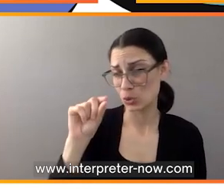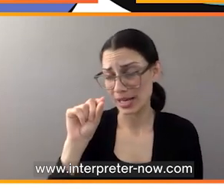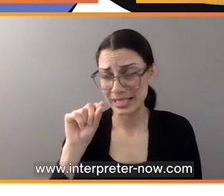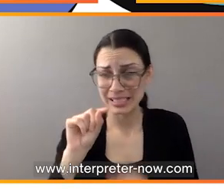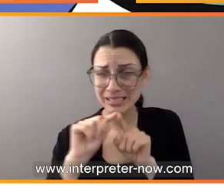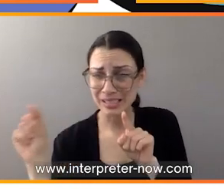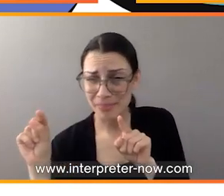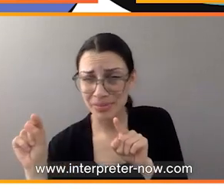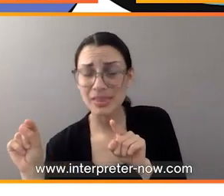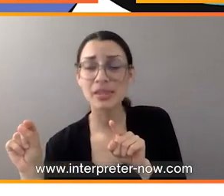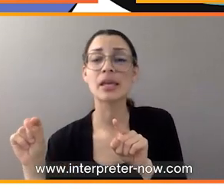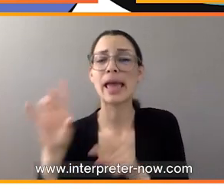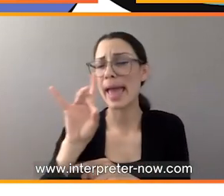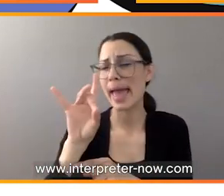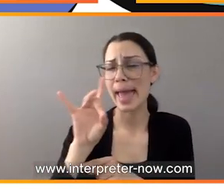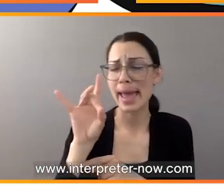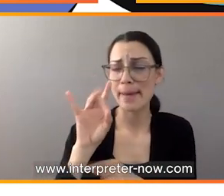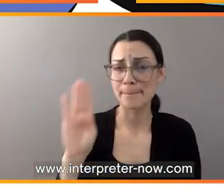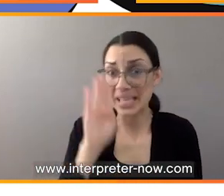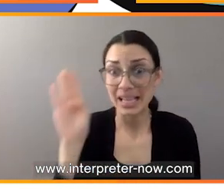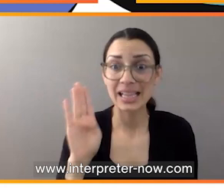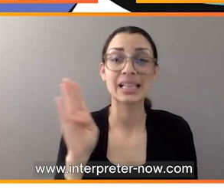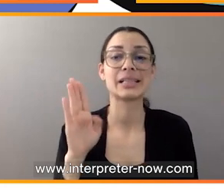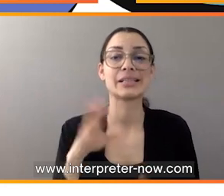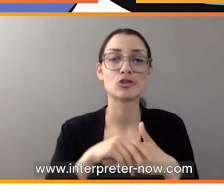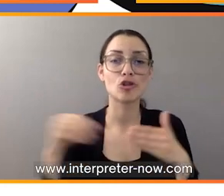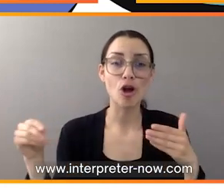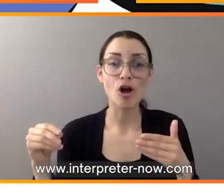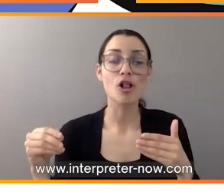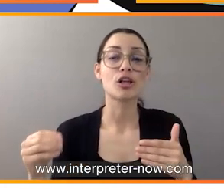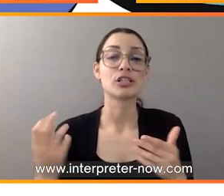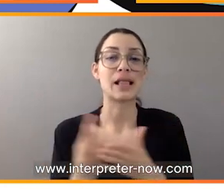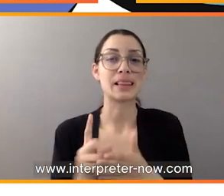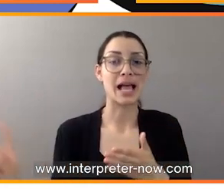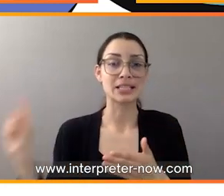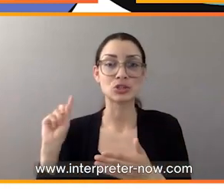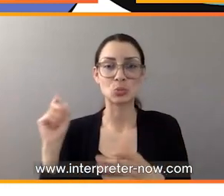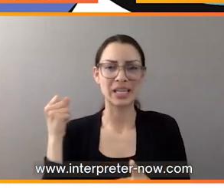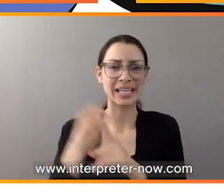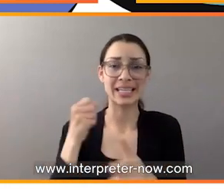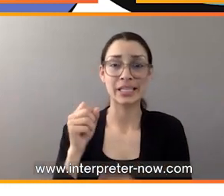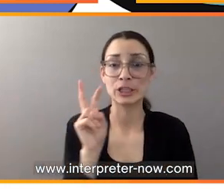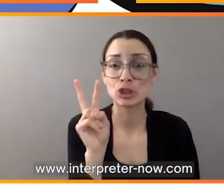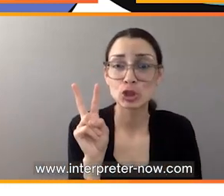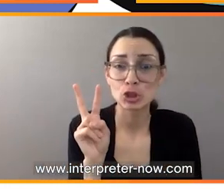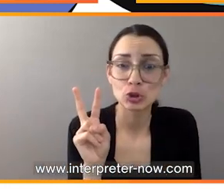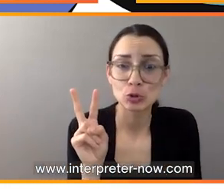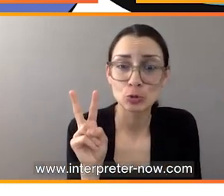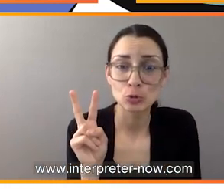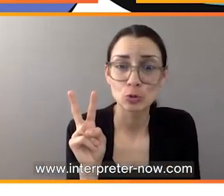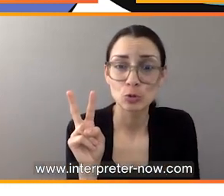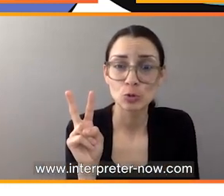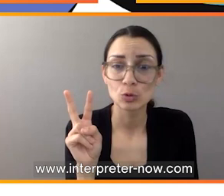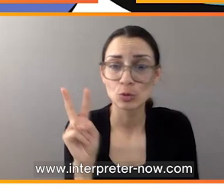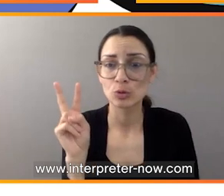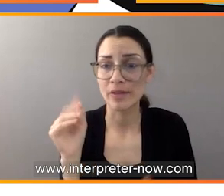cap at the time when I joined, the stock price was like 320 something, $8 billion. When I left, the stock